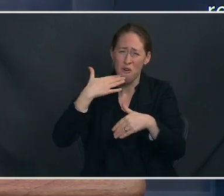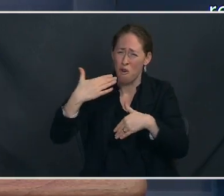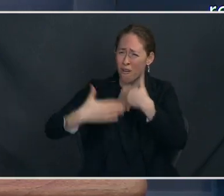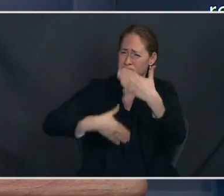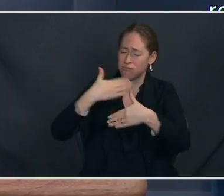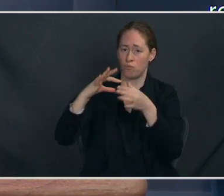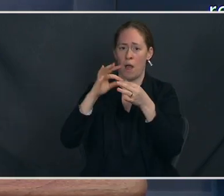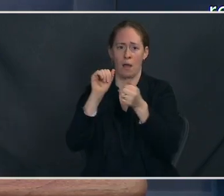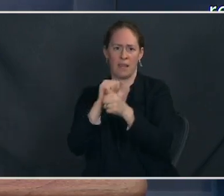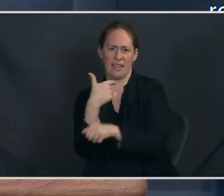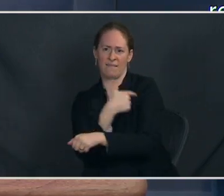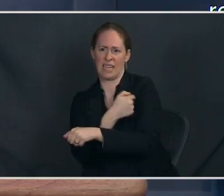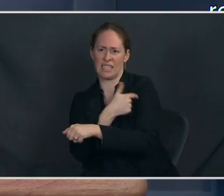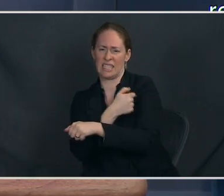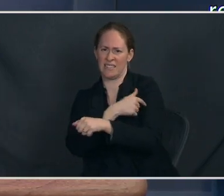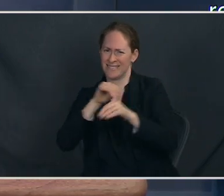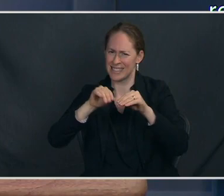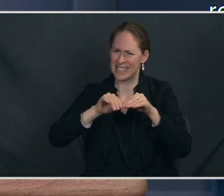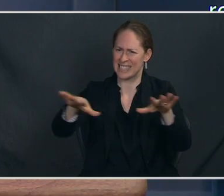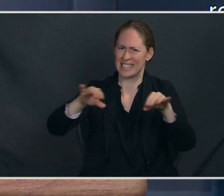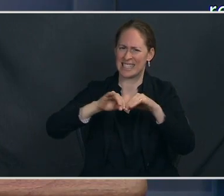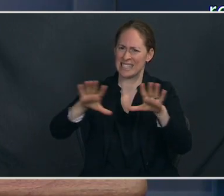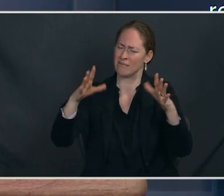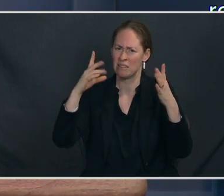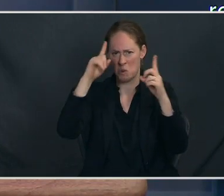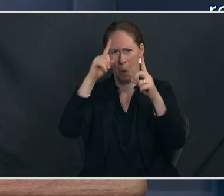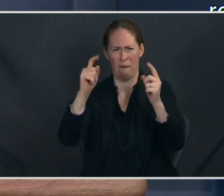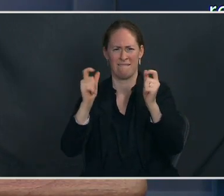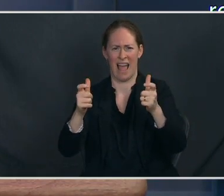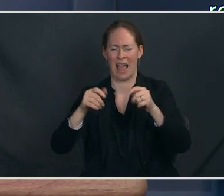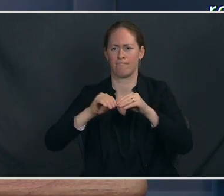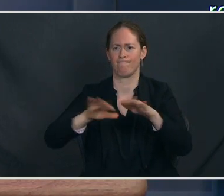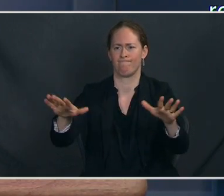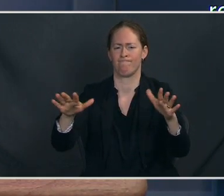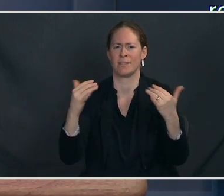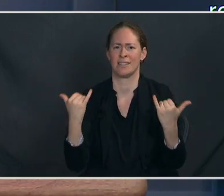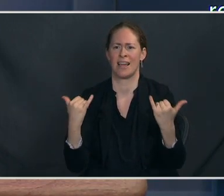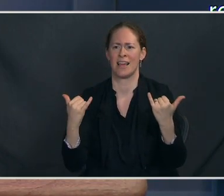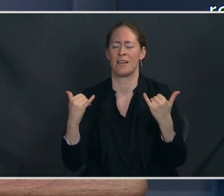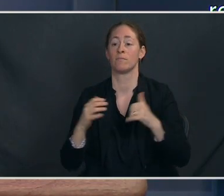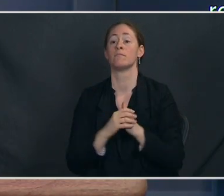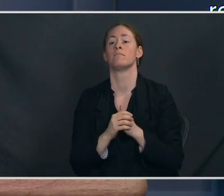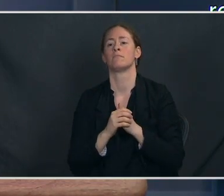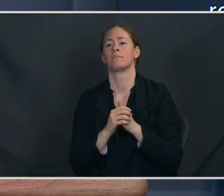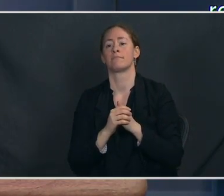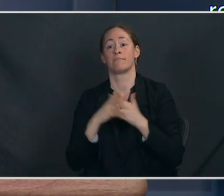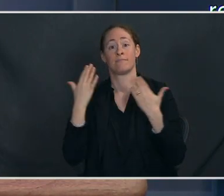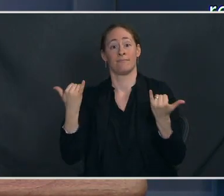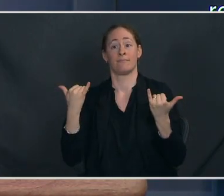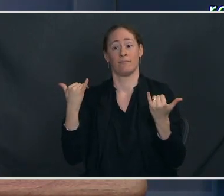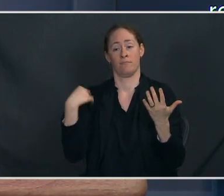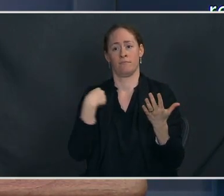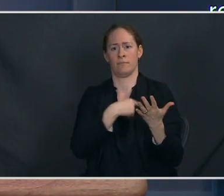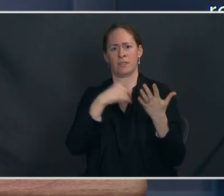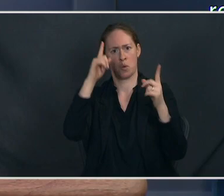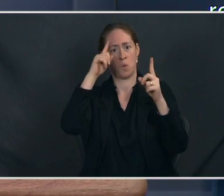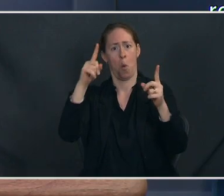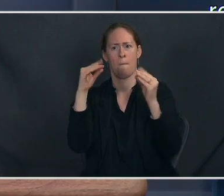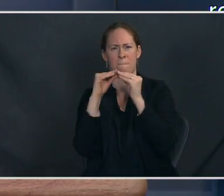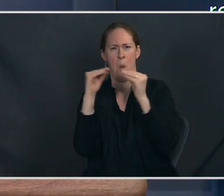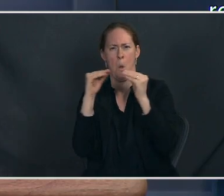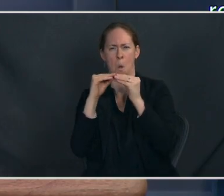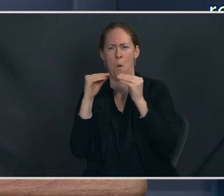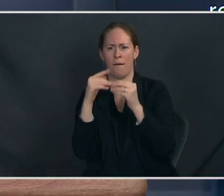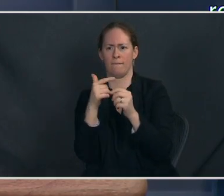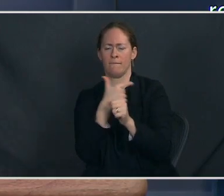as possible. As we've talked about in this room before, increasing the vaccine supply and building increased cooperation between the